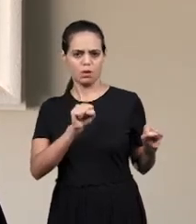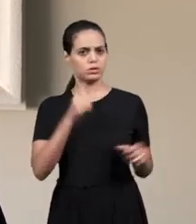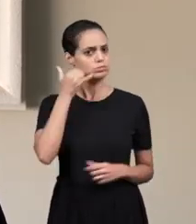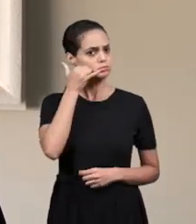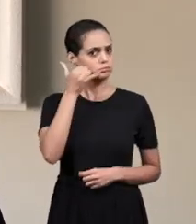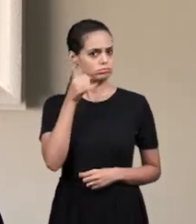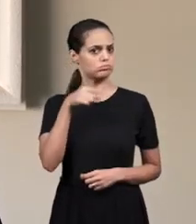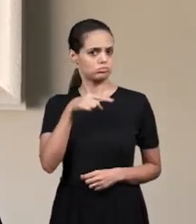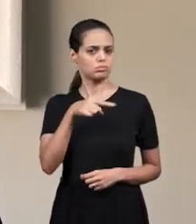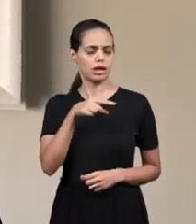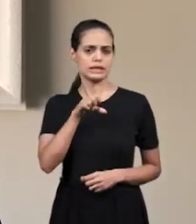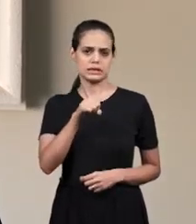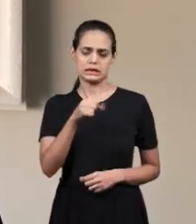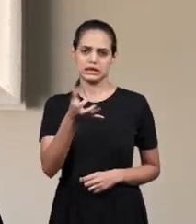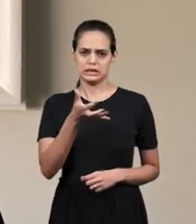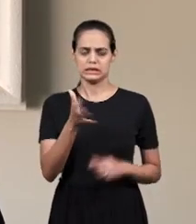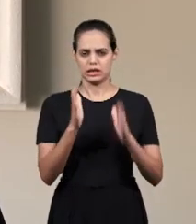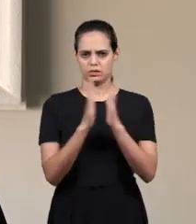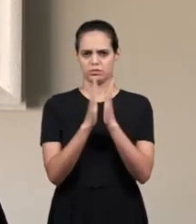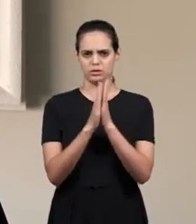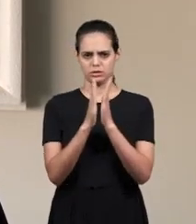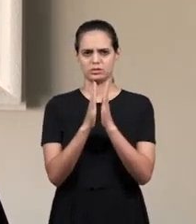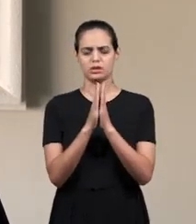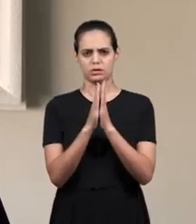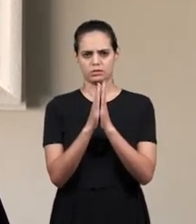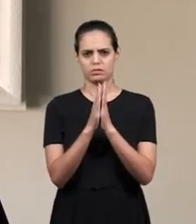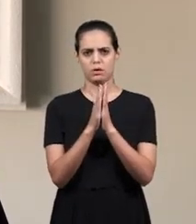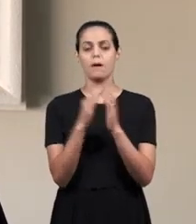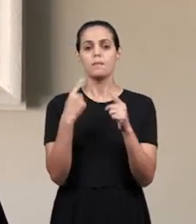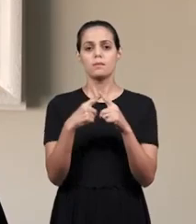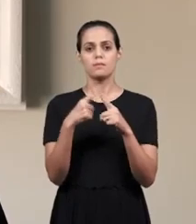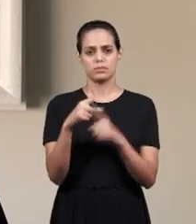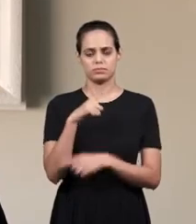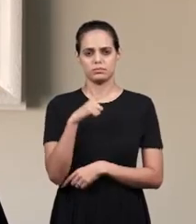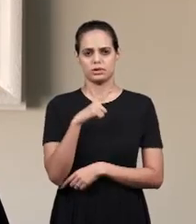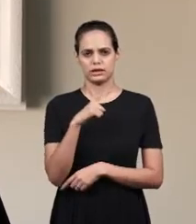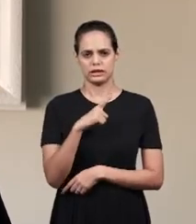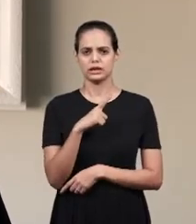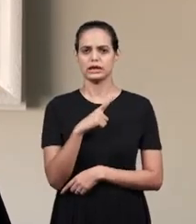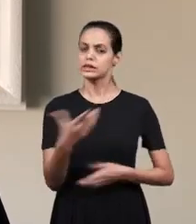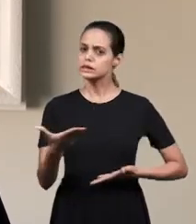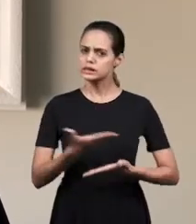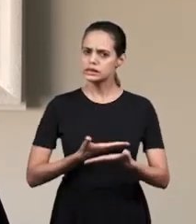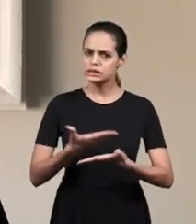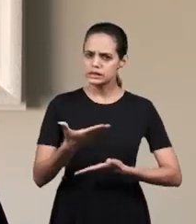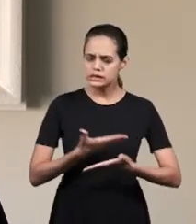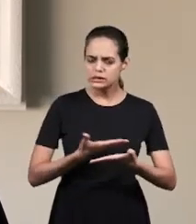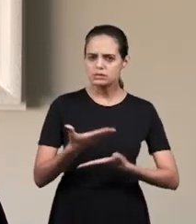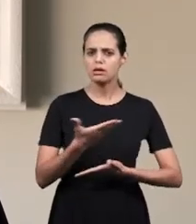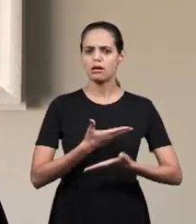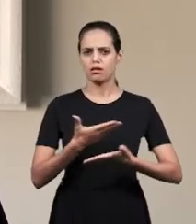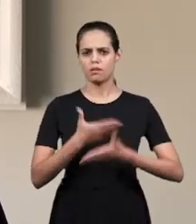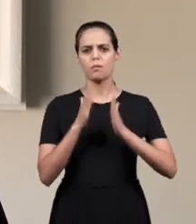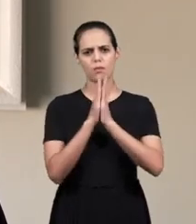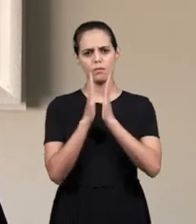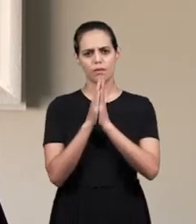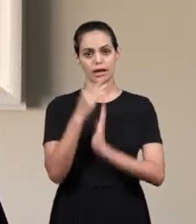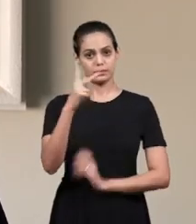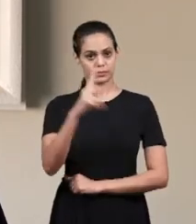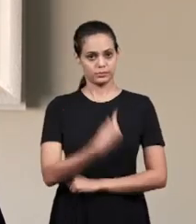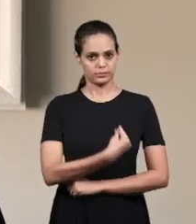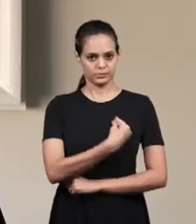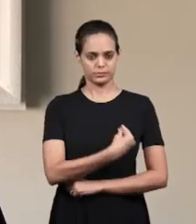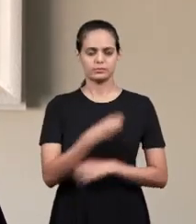can use this number, for there will be brothers that will be there ready to pray for your life. And let's begin our